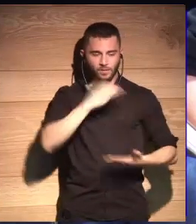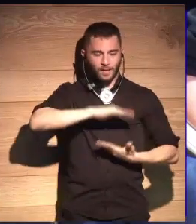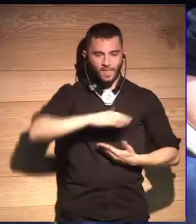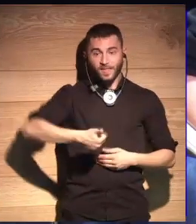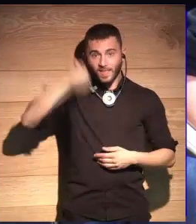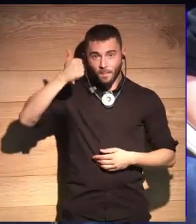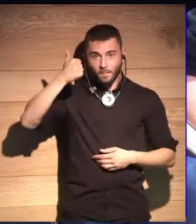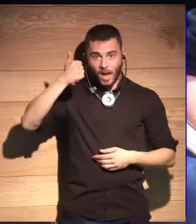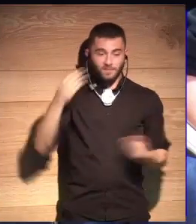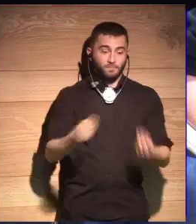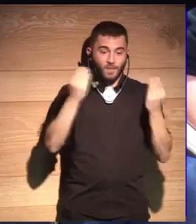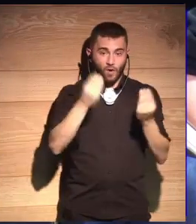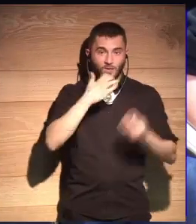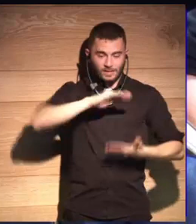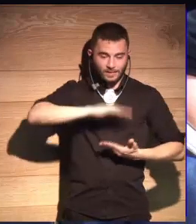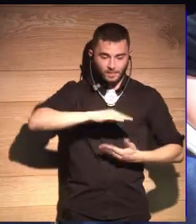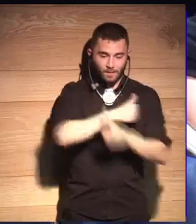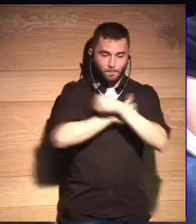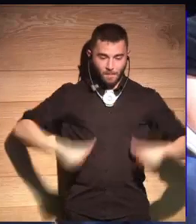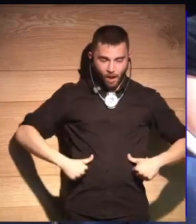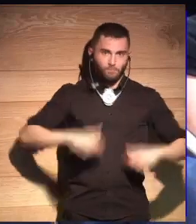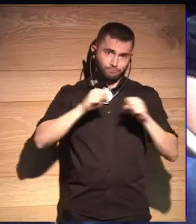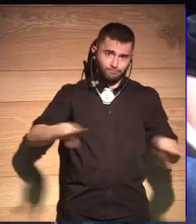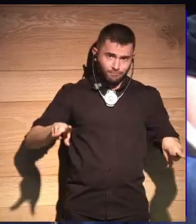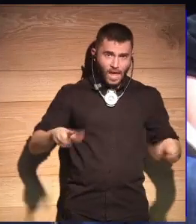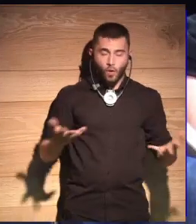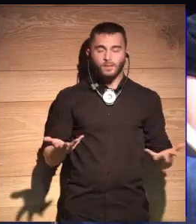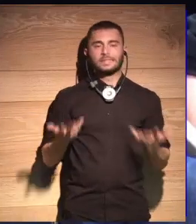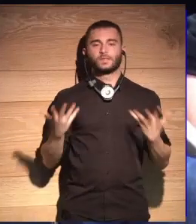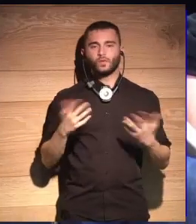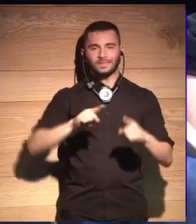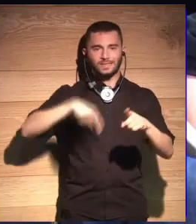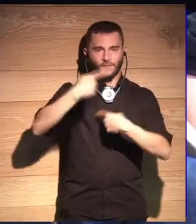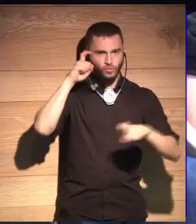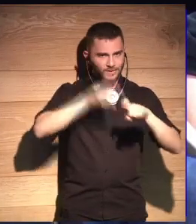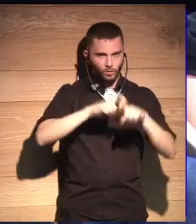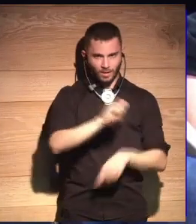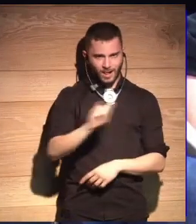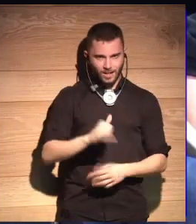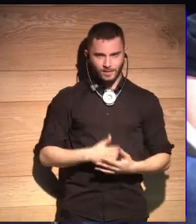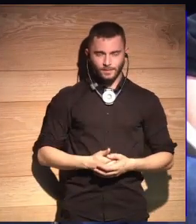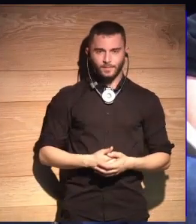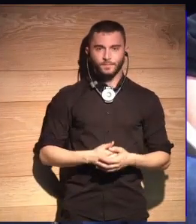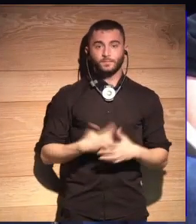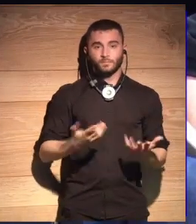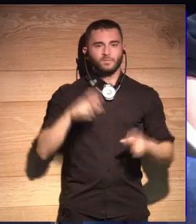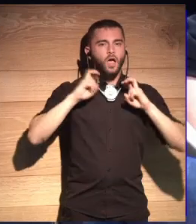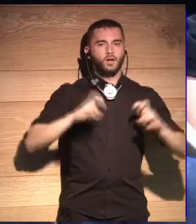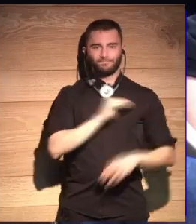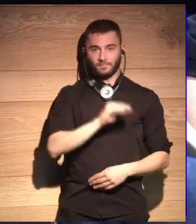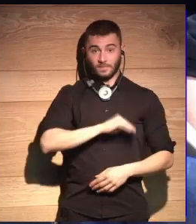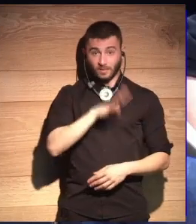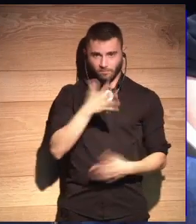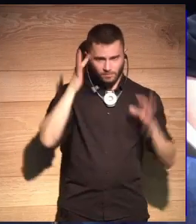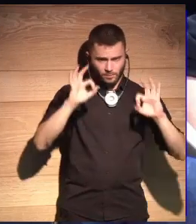Now, this produces its own particular psychological effects, which are, firstly, it's extremely stressful because it means that